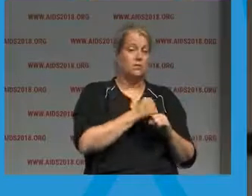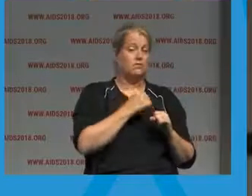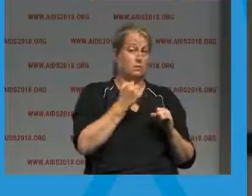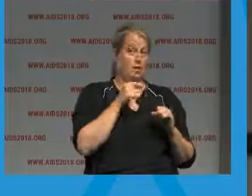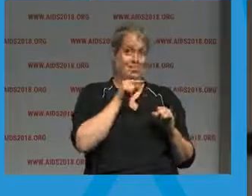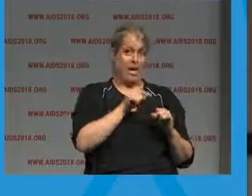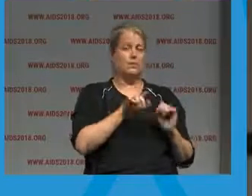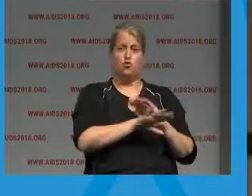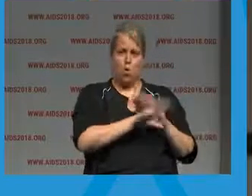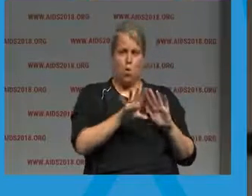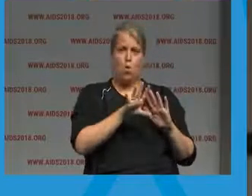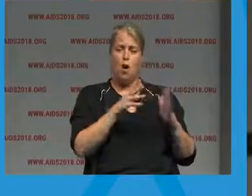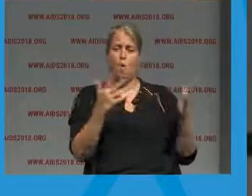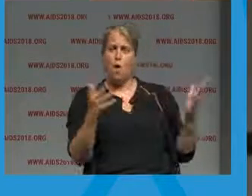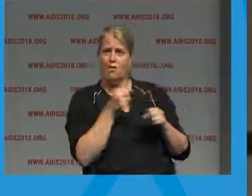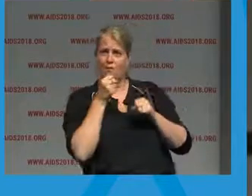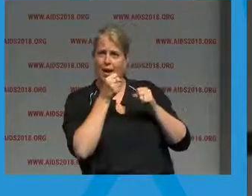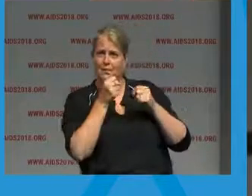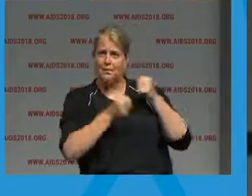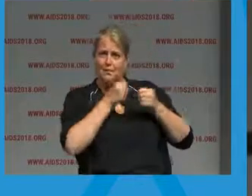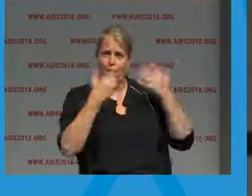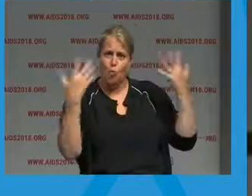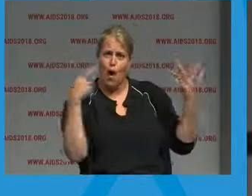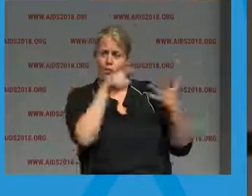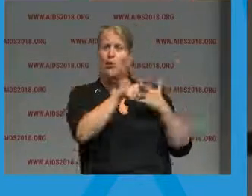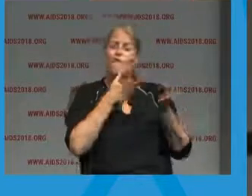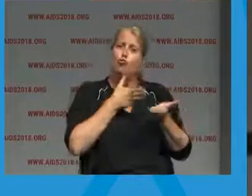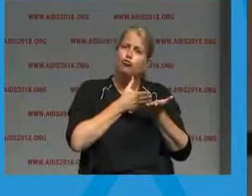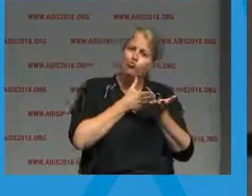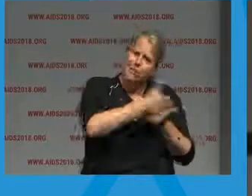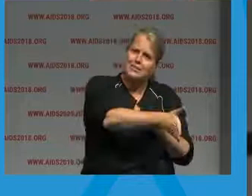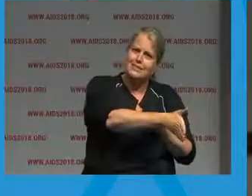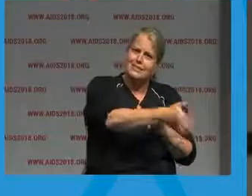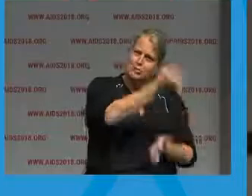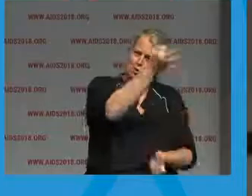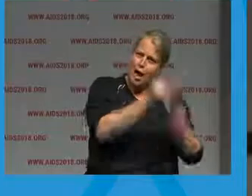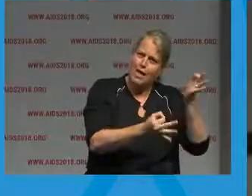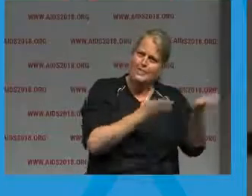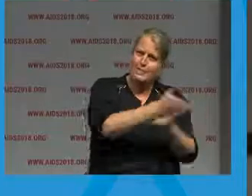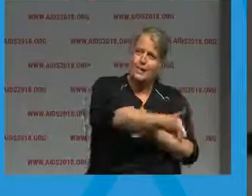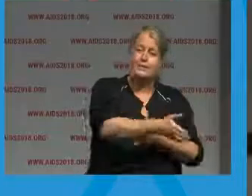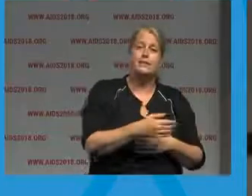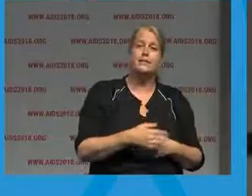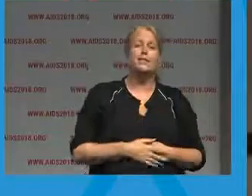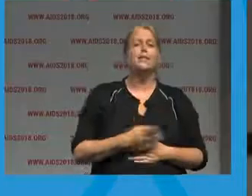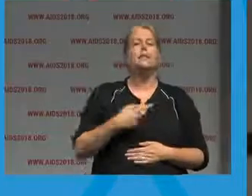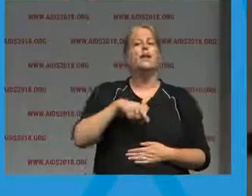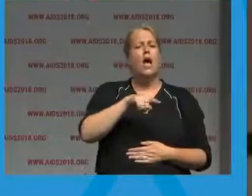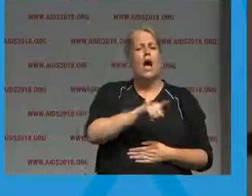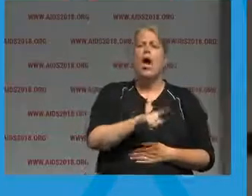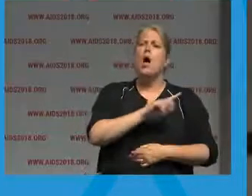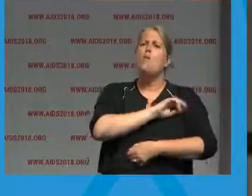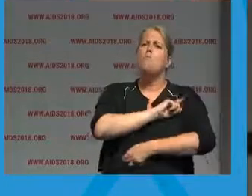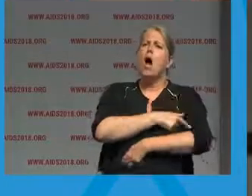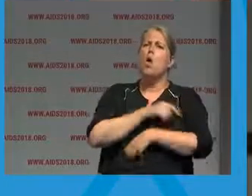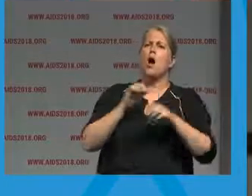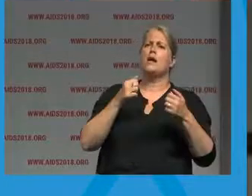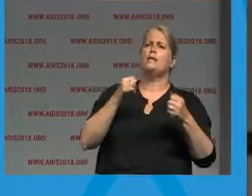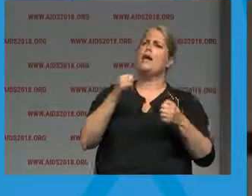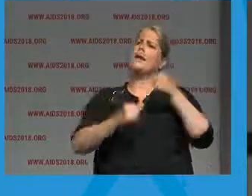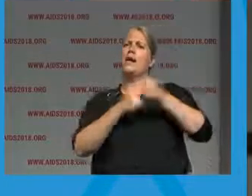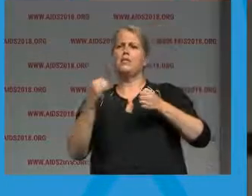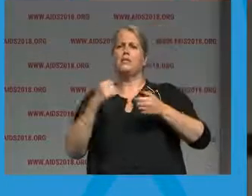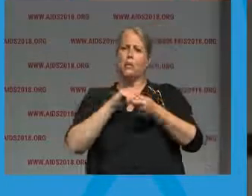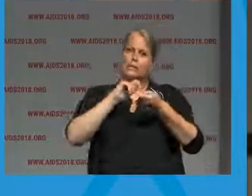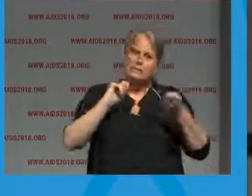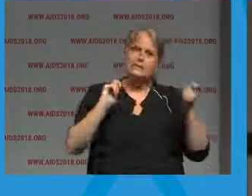for justice, because it is a question of justice. It's trying to invert the power dynamics, because TB